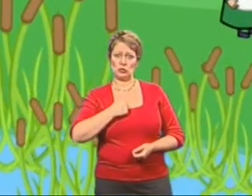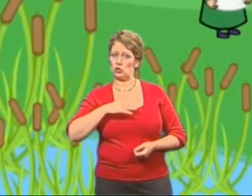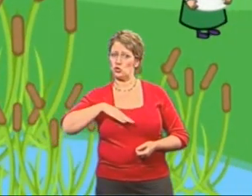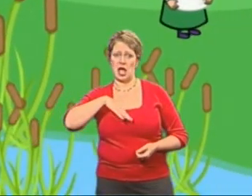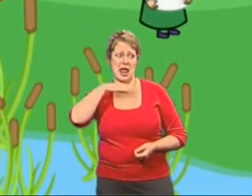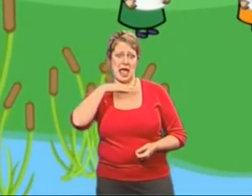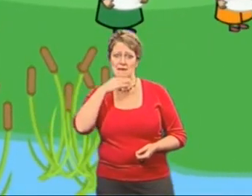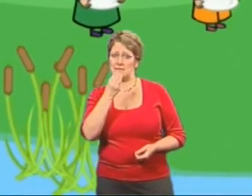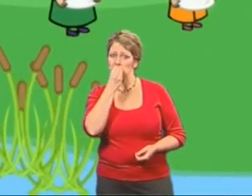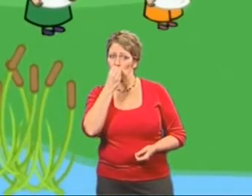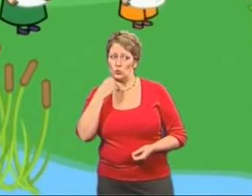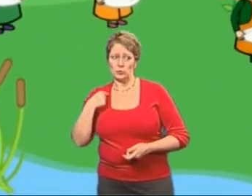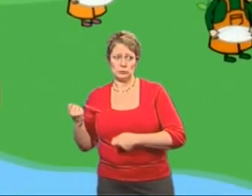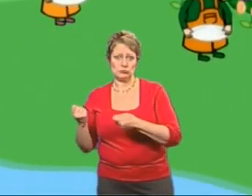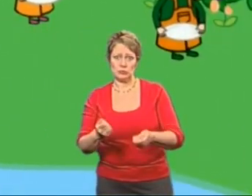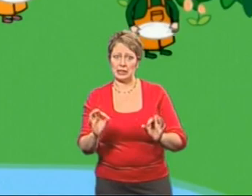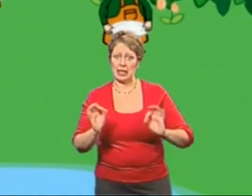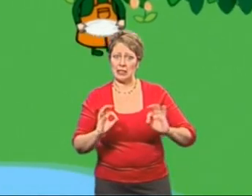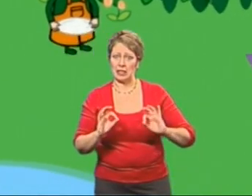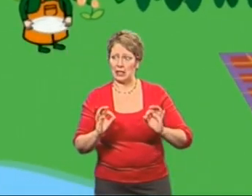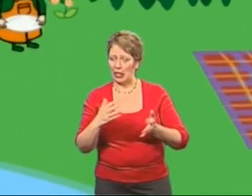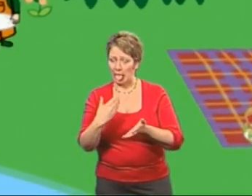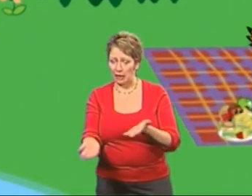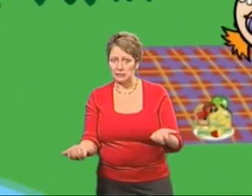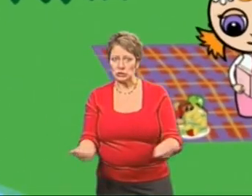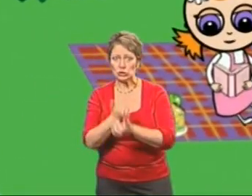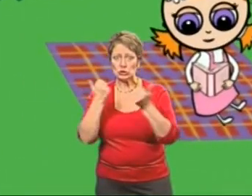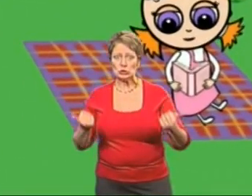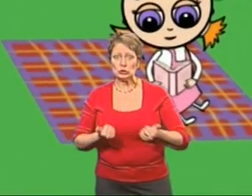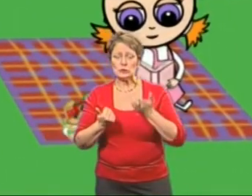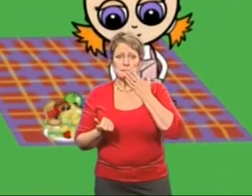enough food. There's nothing left.